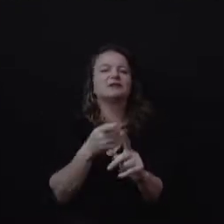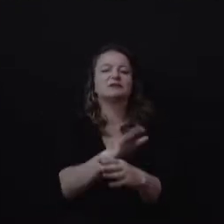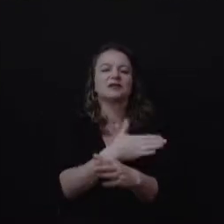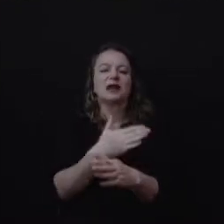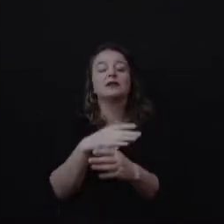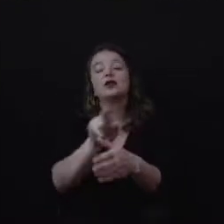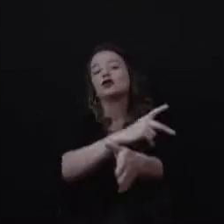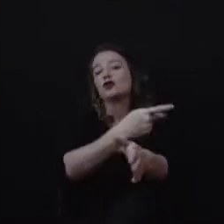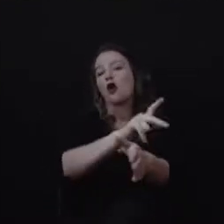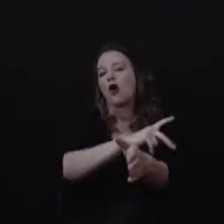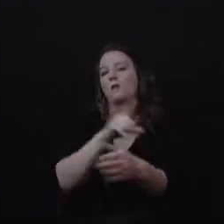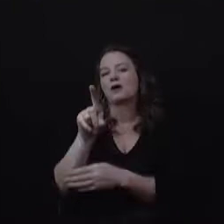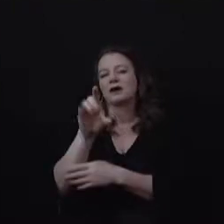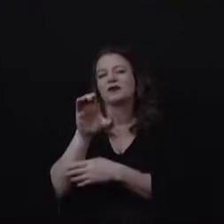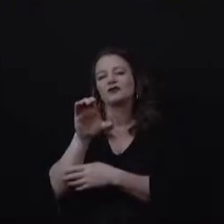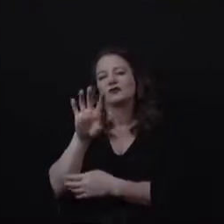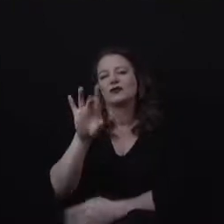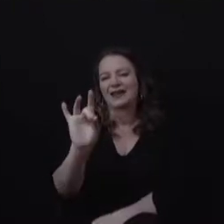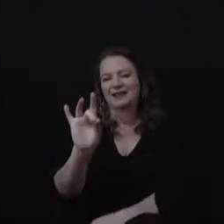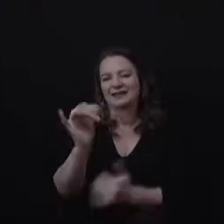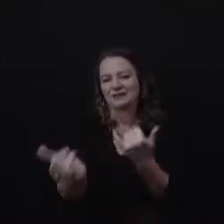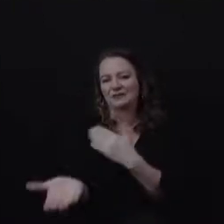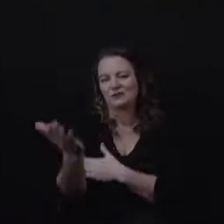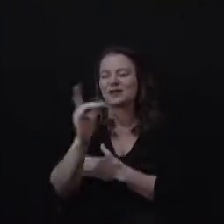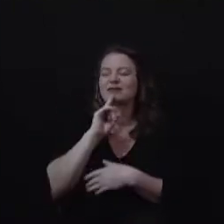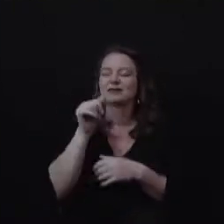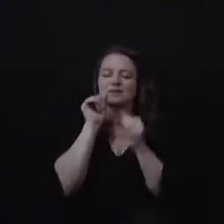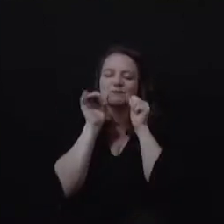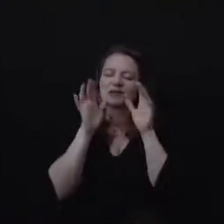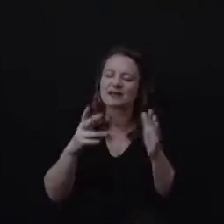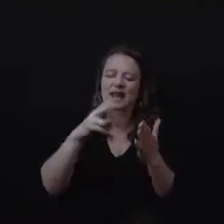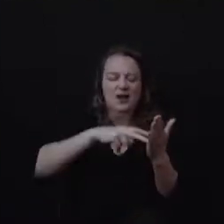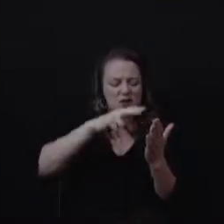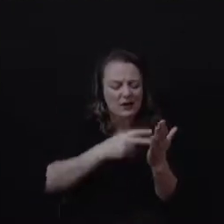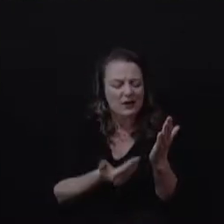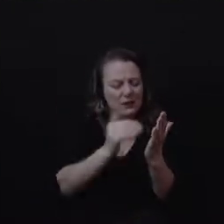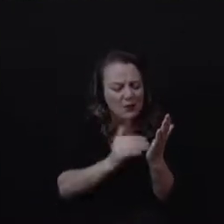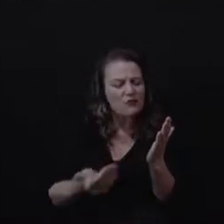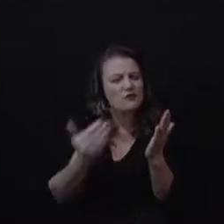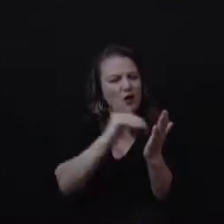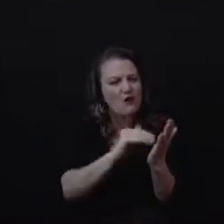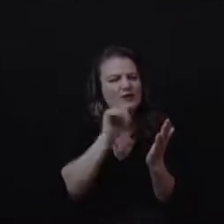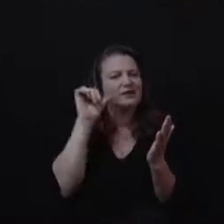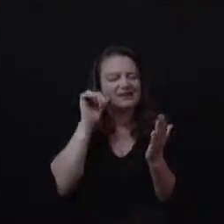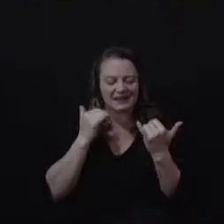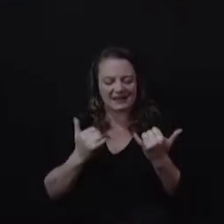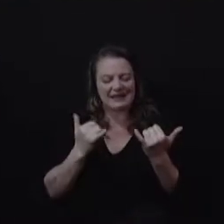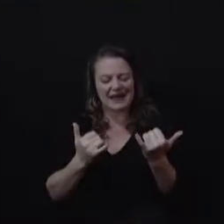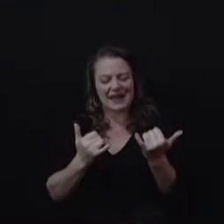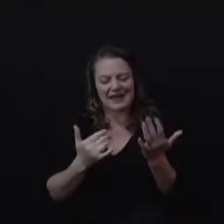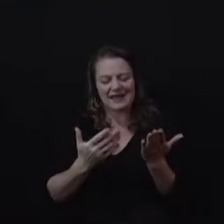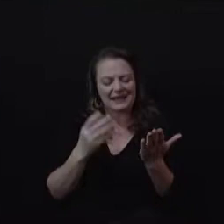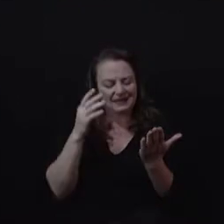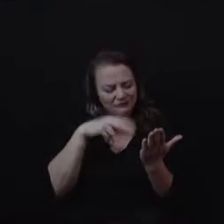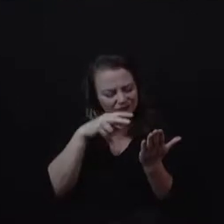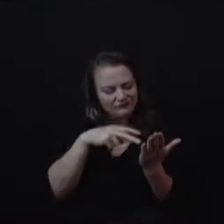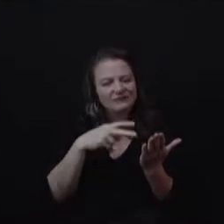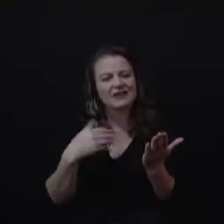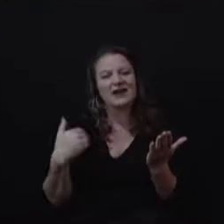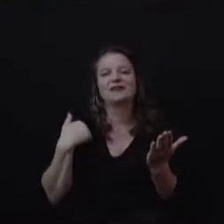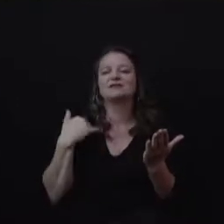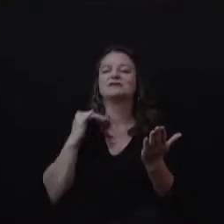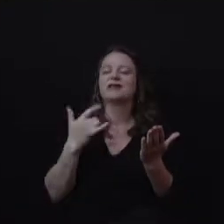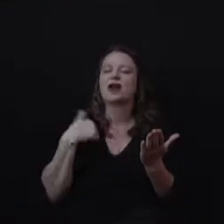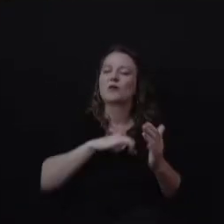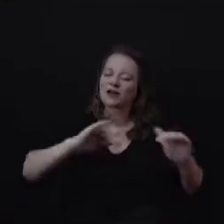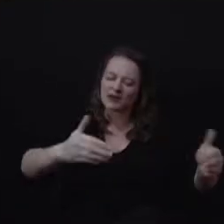Psalm 148, and it has just been a blessing as I've read it over and over yesterday and today, the reminder that we are invited